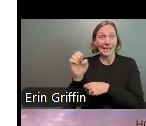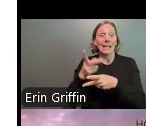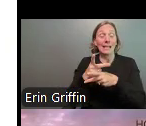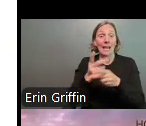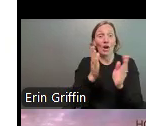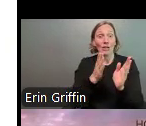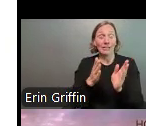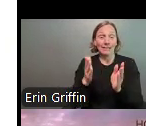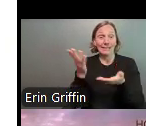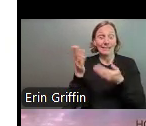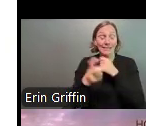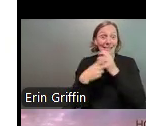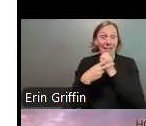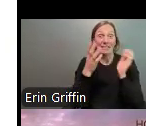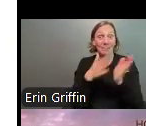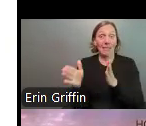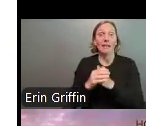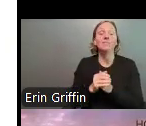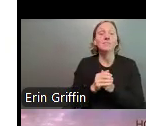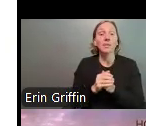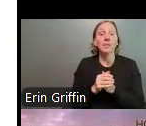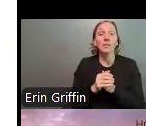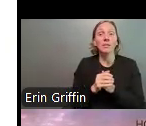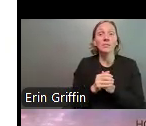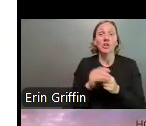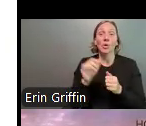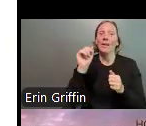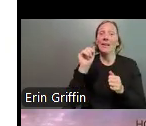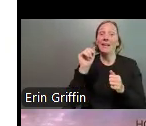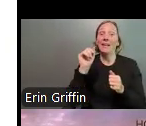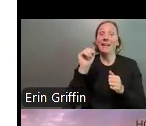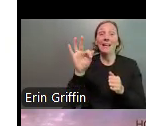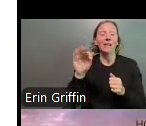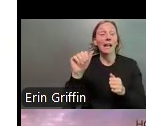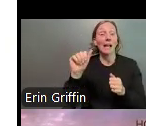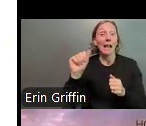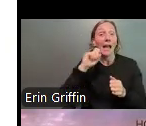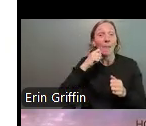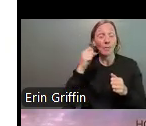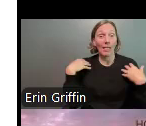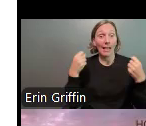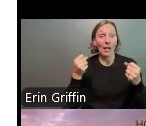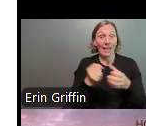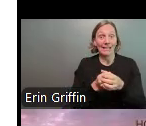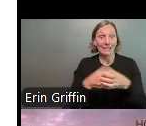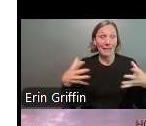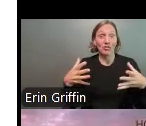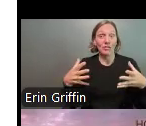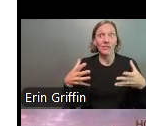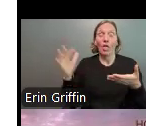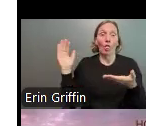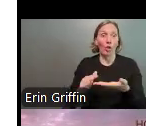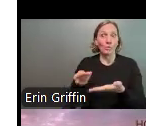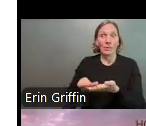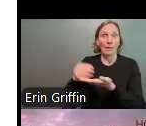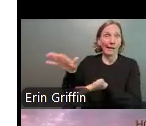In the event that the program loses its funding, Apple Health expansion to be specific, and or its funding becomes restricted,